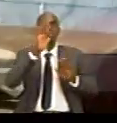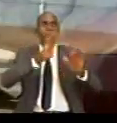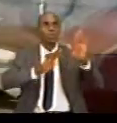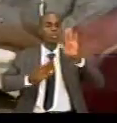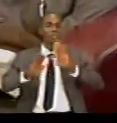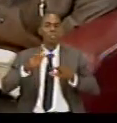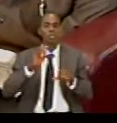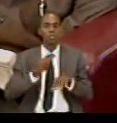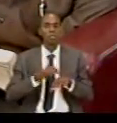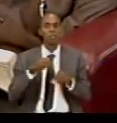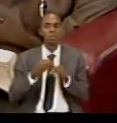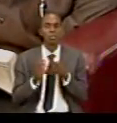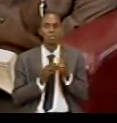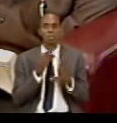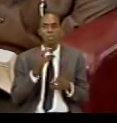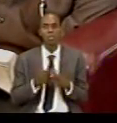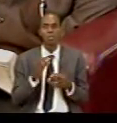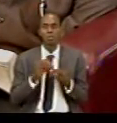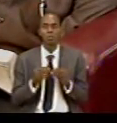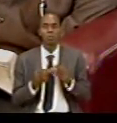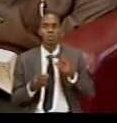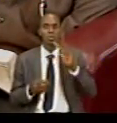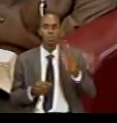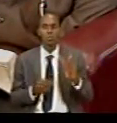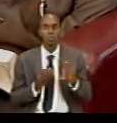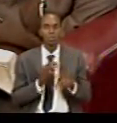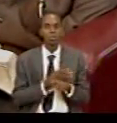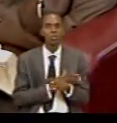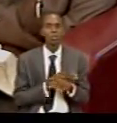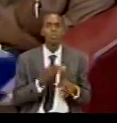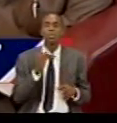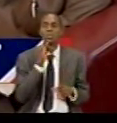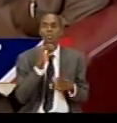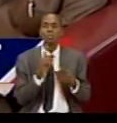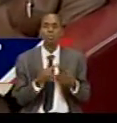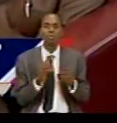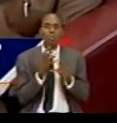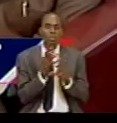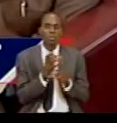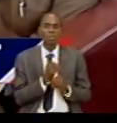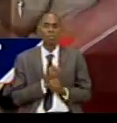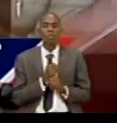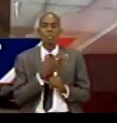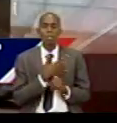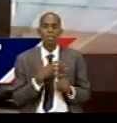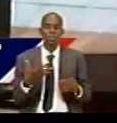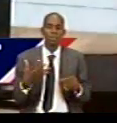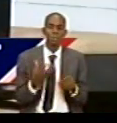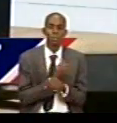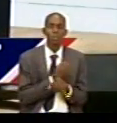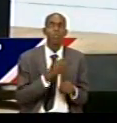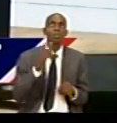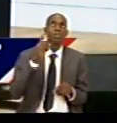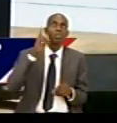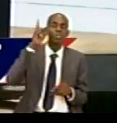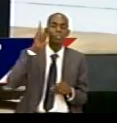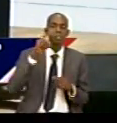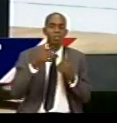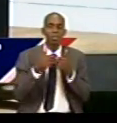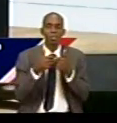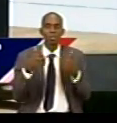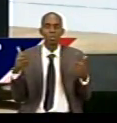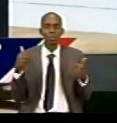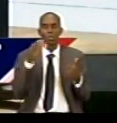name. Number two here is to receive and take a separated